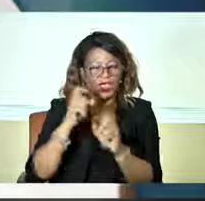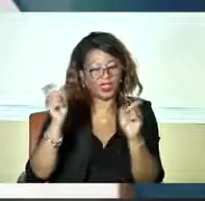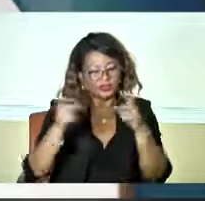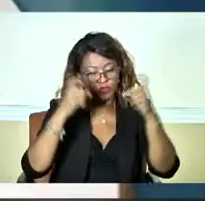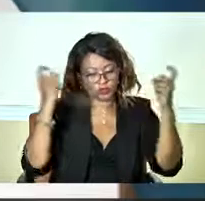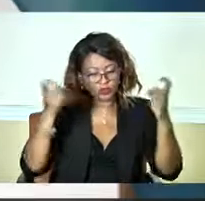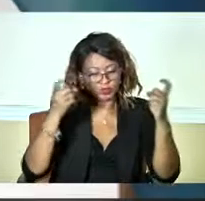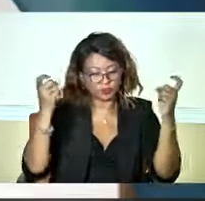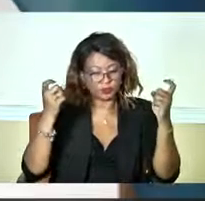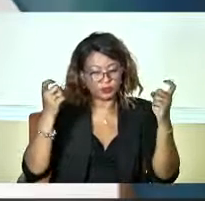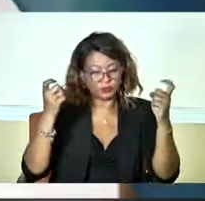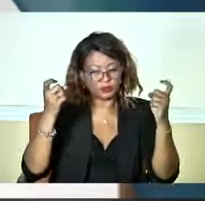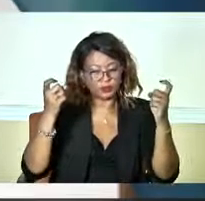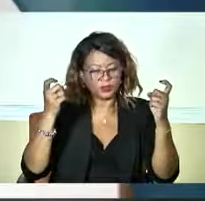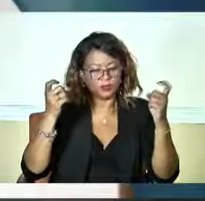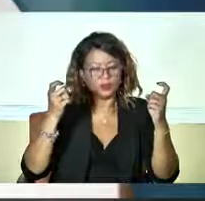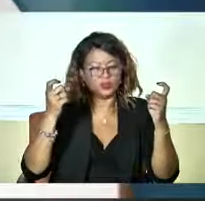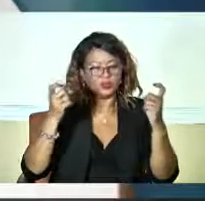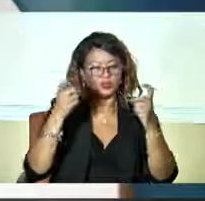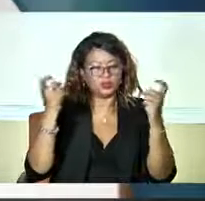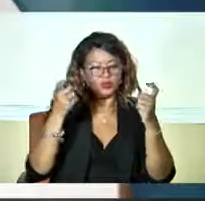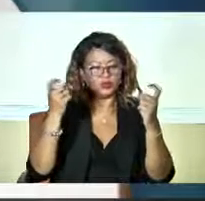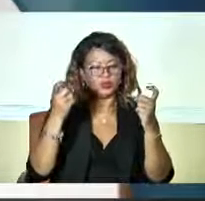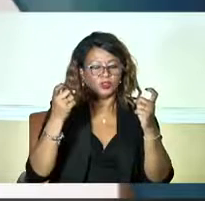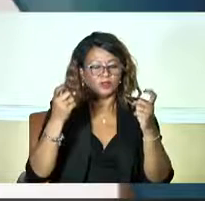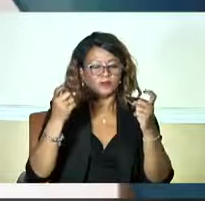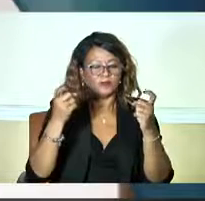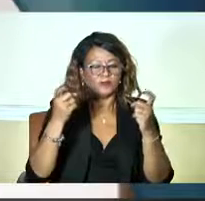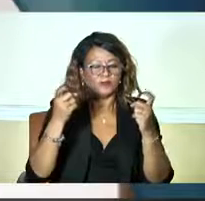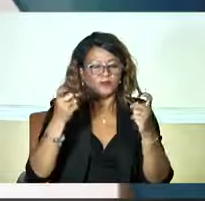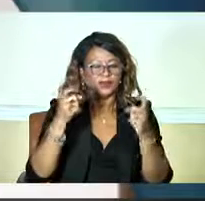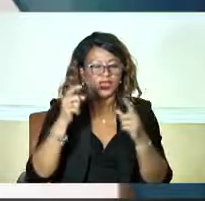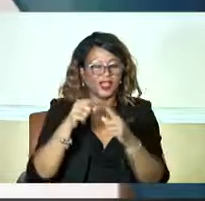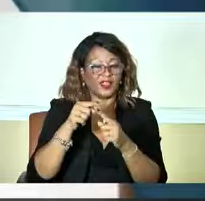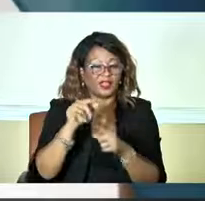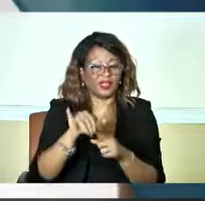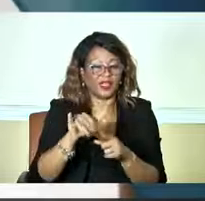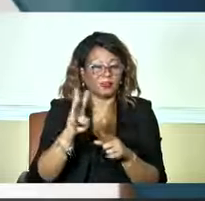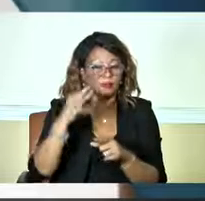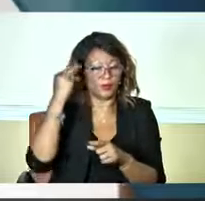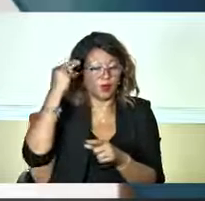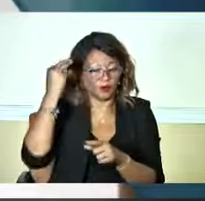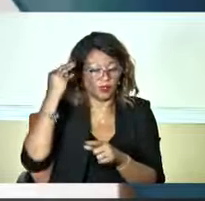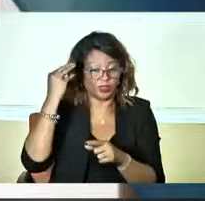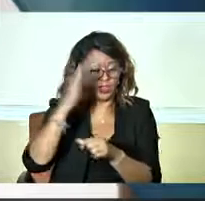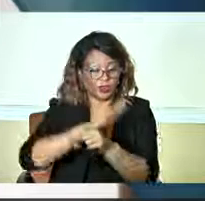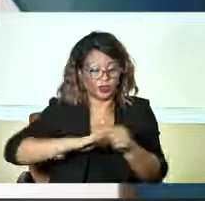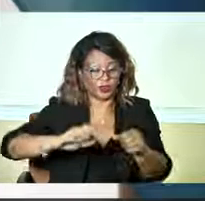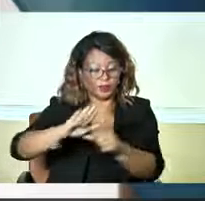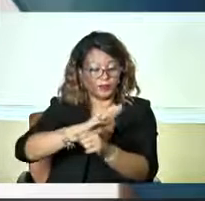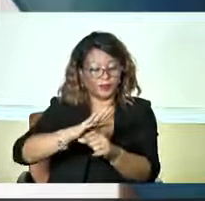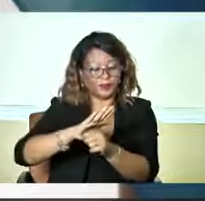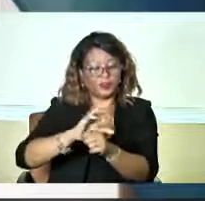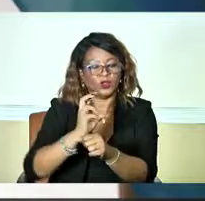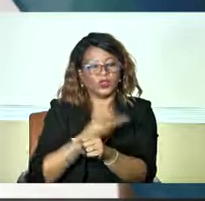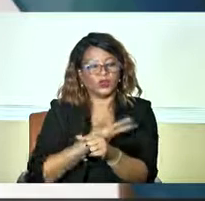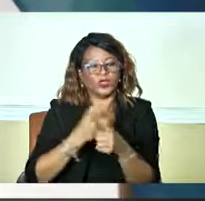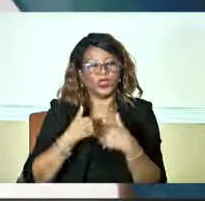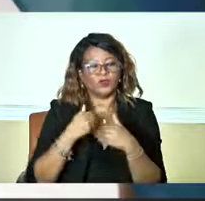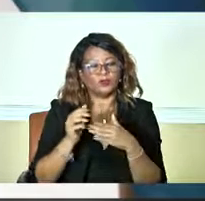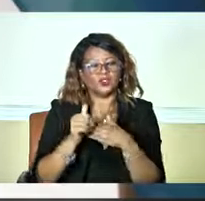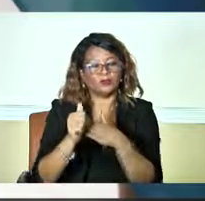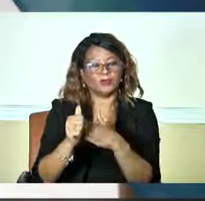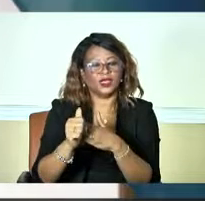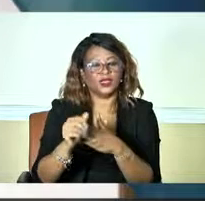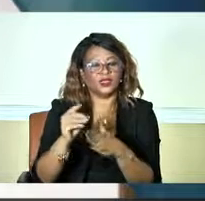there was actually a ceremony that was done at that memorial. And we had, it was led by